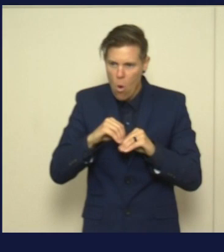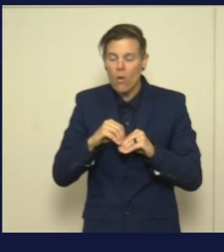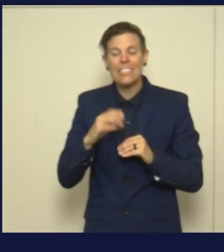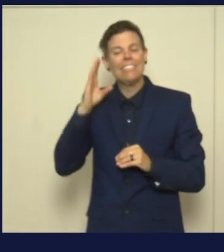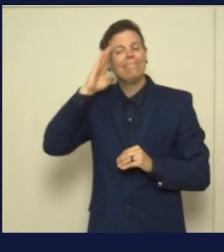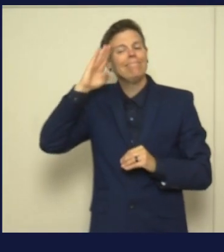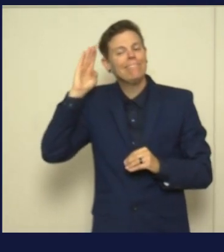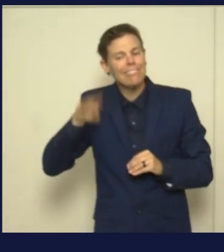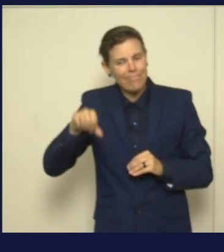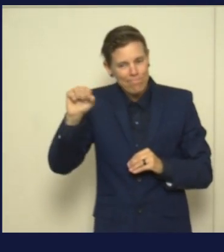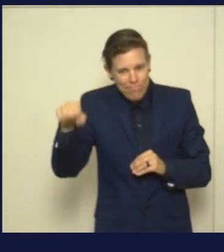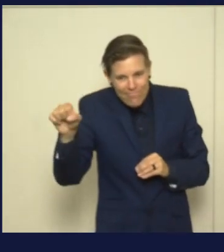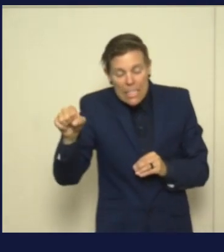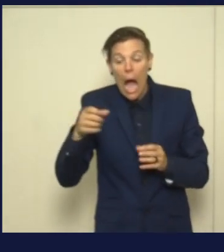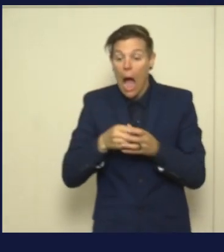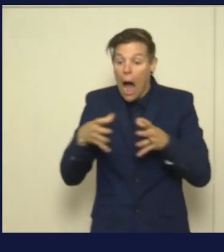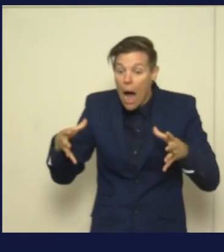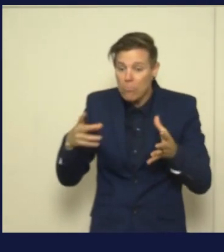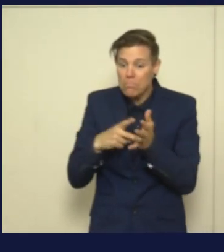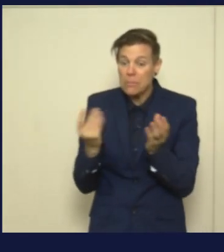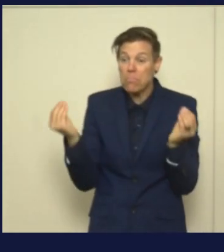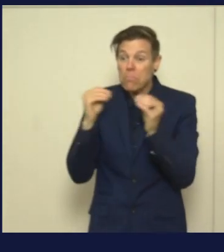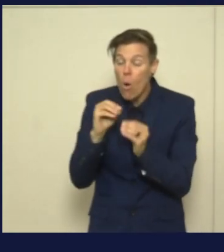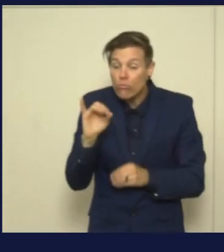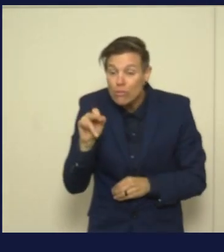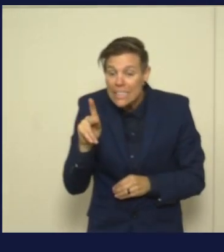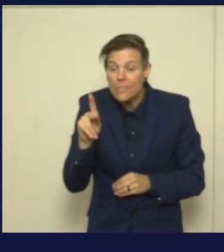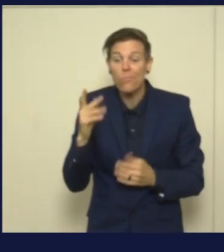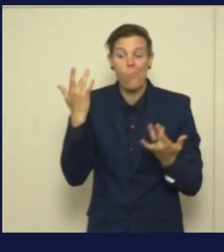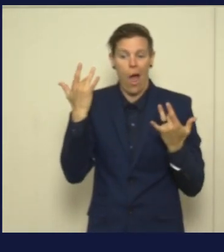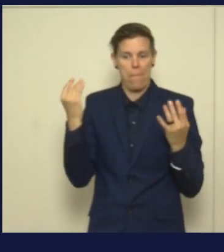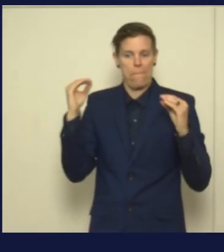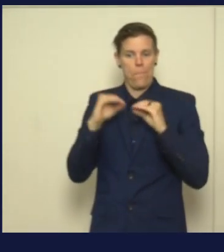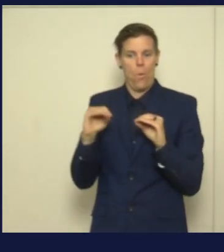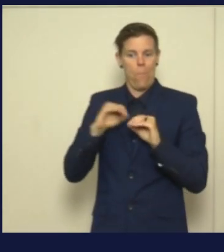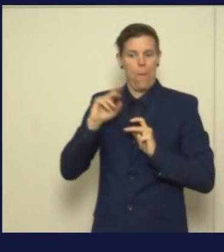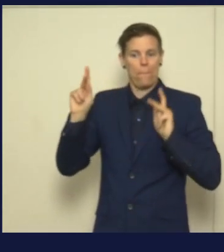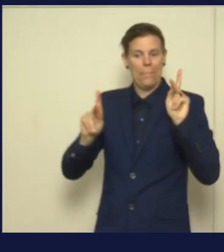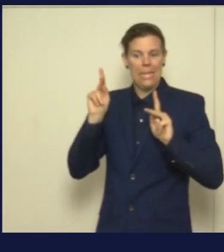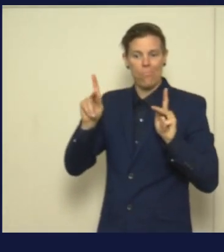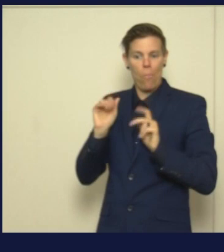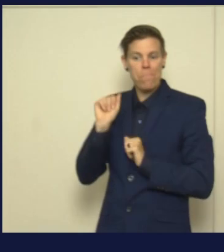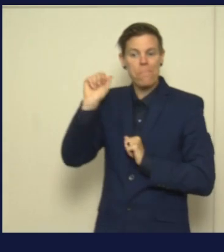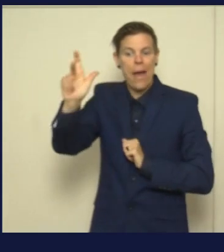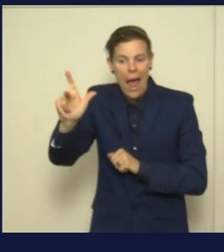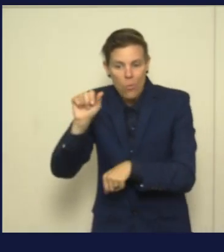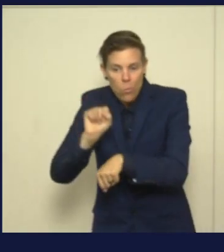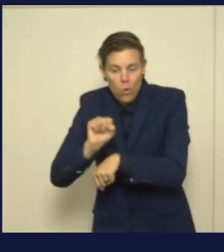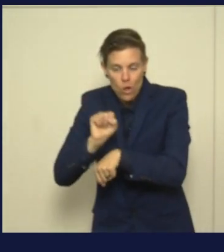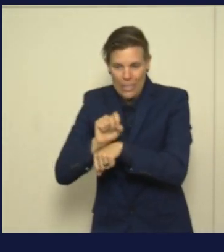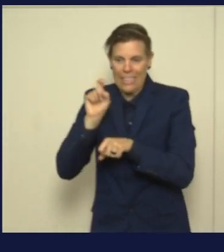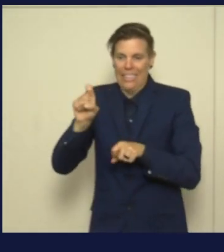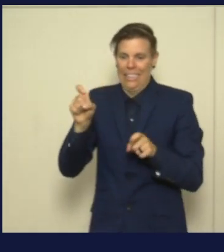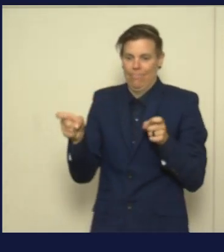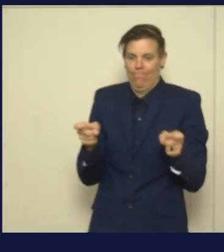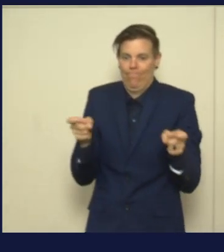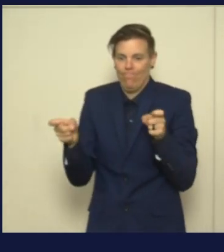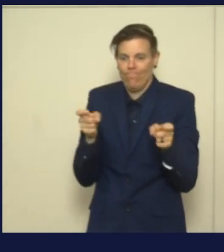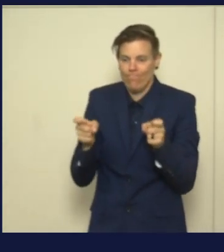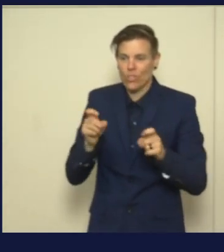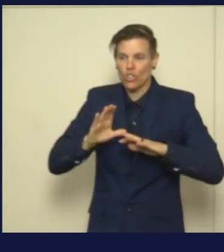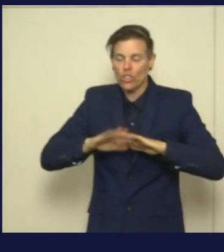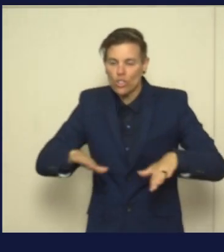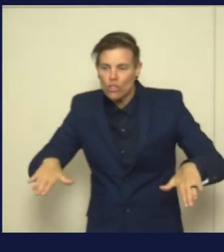work. We know that we're increasing risk. We want to make sure it's managed, productive, prudent, smart risk where we can crush the